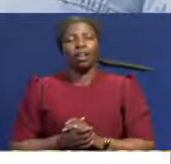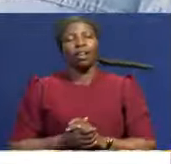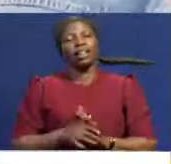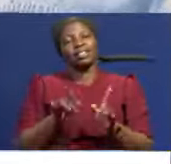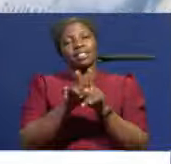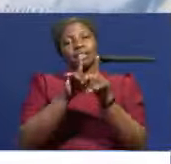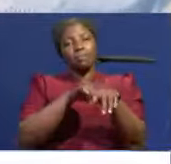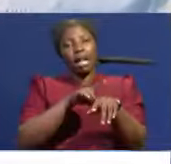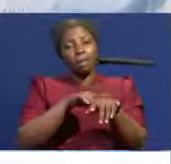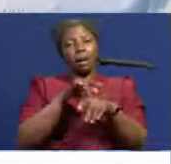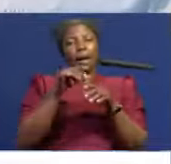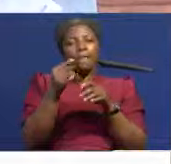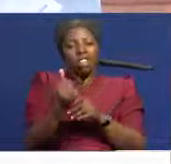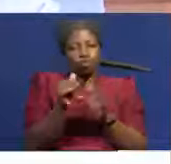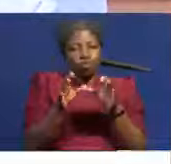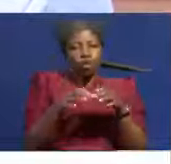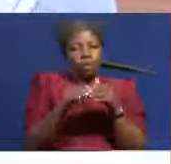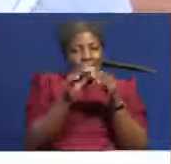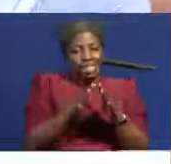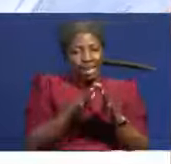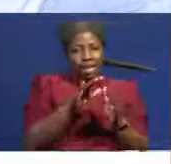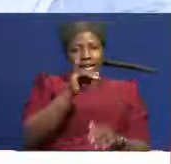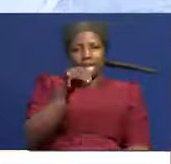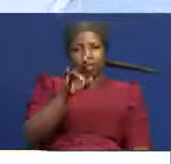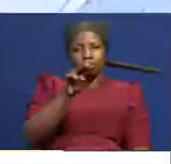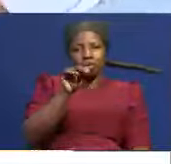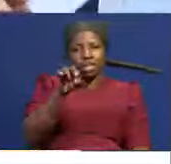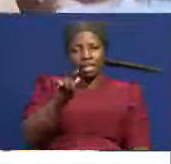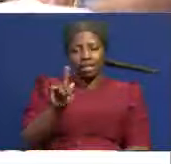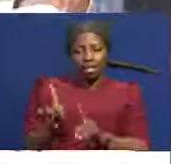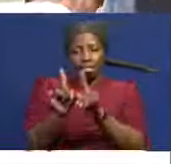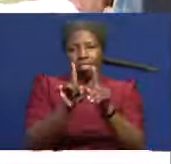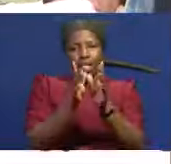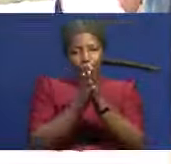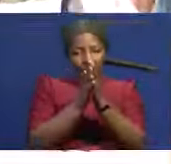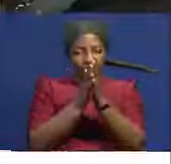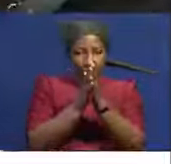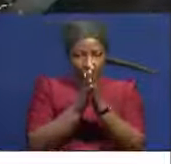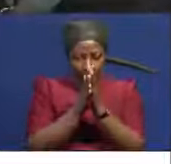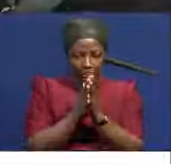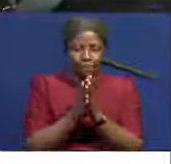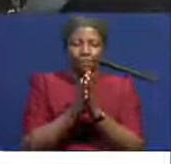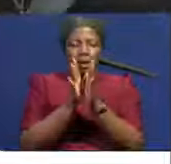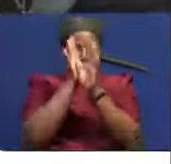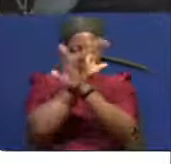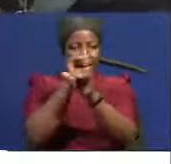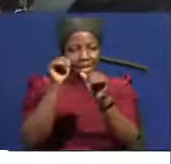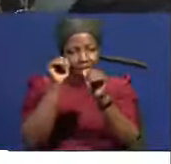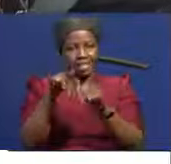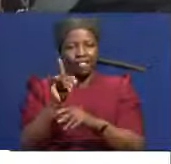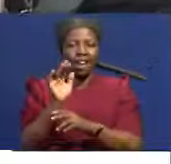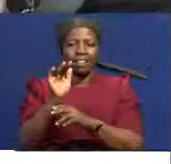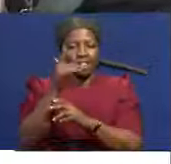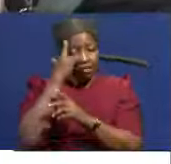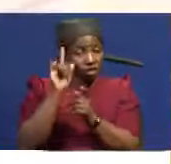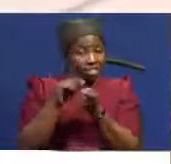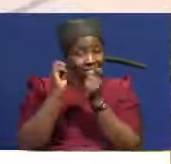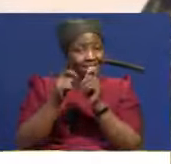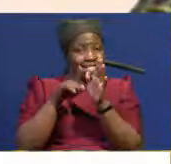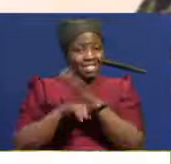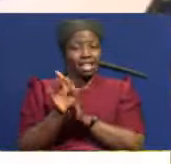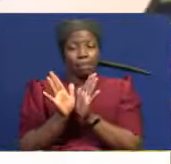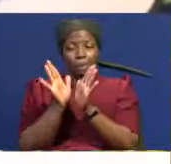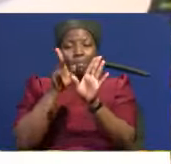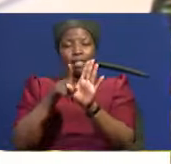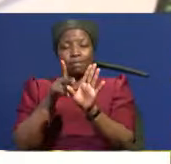Junet Mohammed, who accompanied the president, has called for a review of a public participation principle in the constitution, arguing